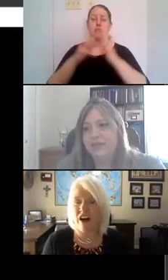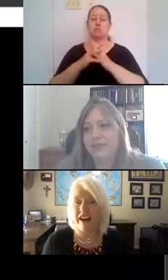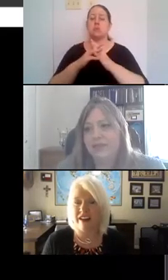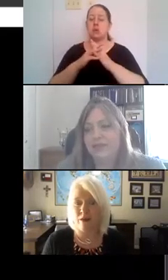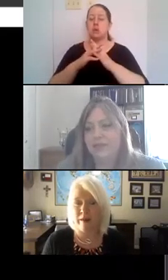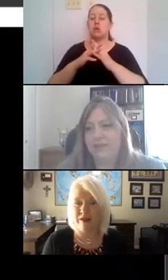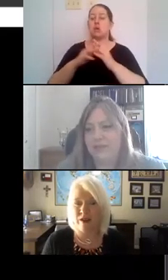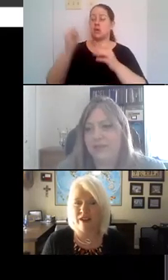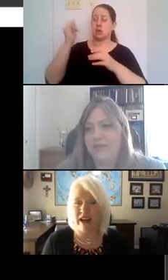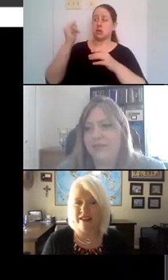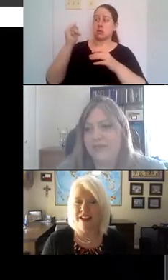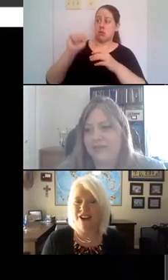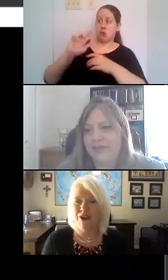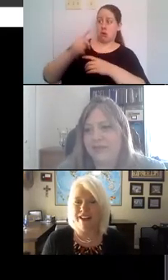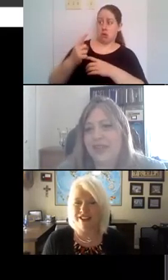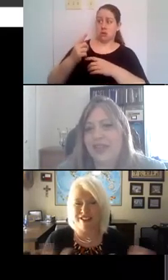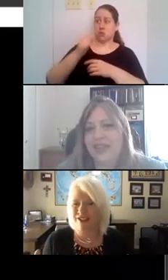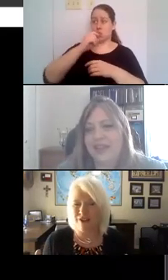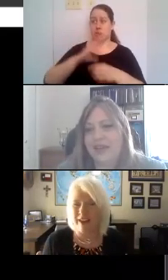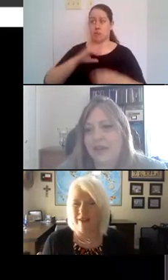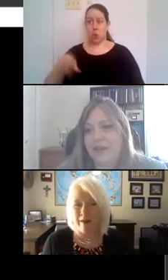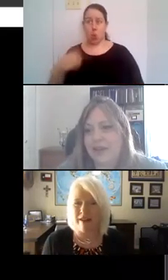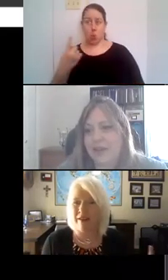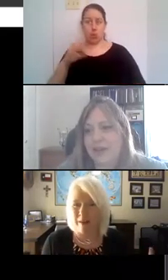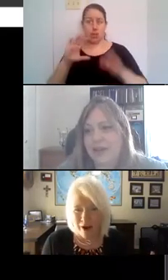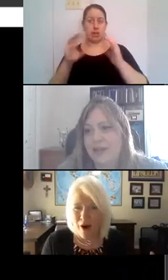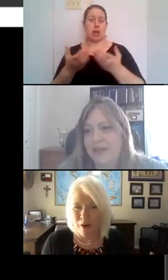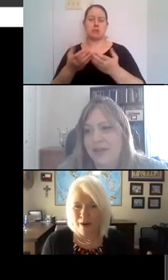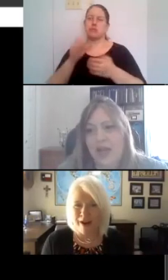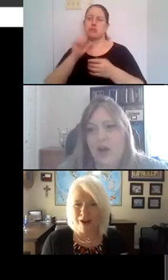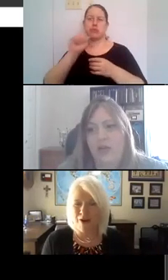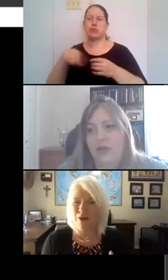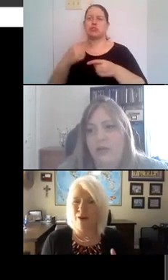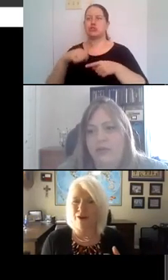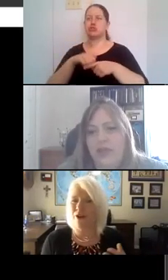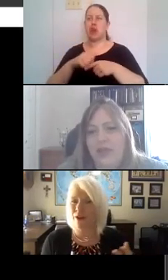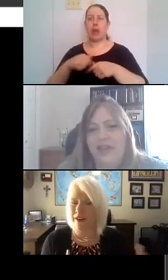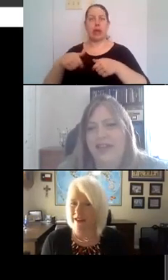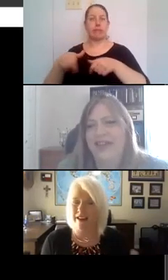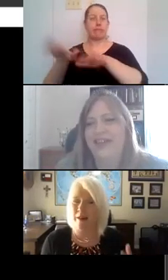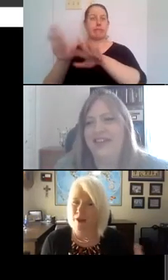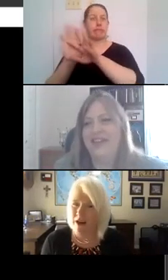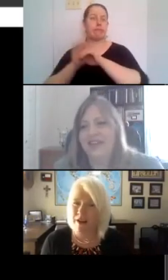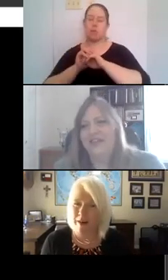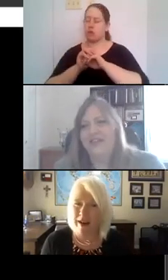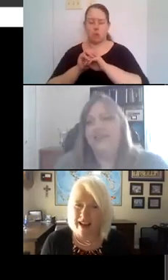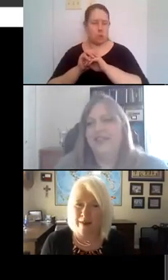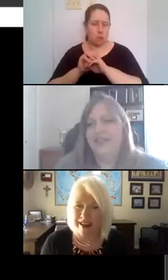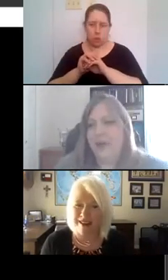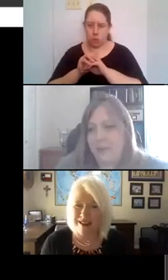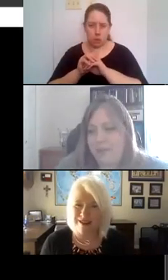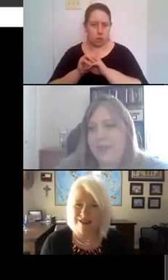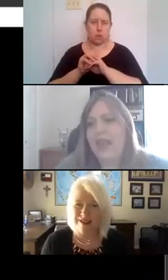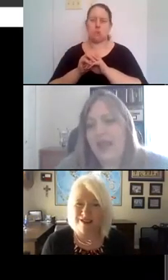in August, the women's only class, you guys just didn't train them and then let them go. Oh, You no. connected them. So tell a little bit about